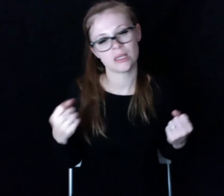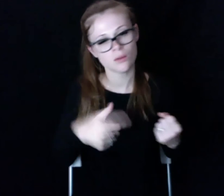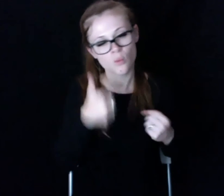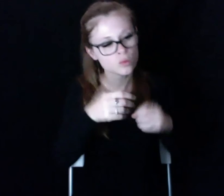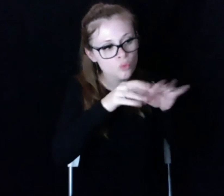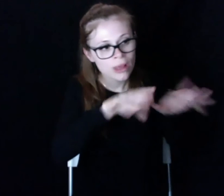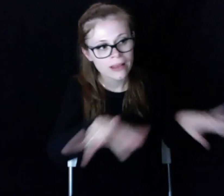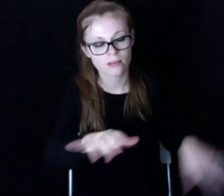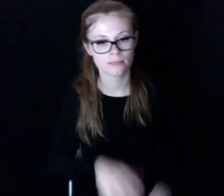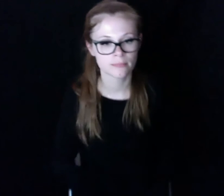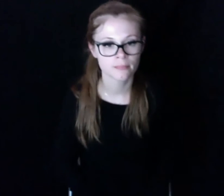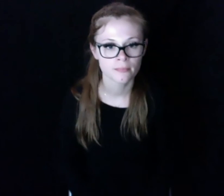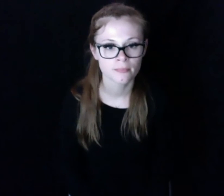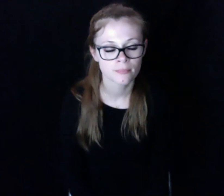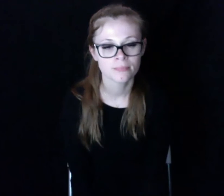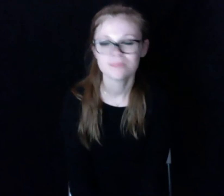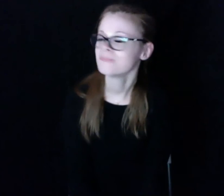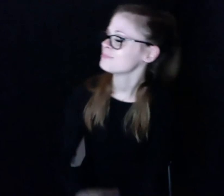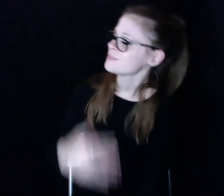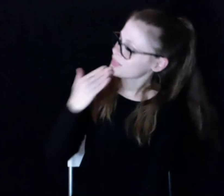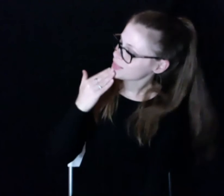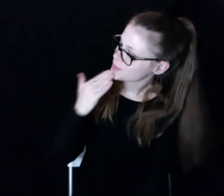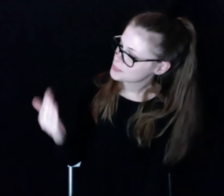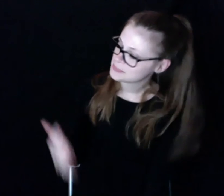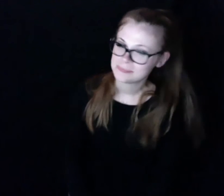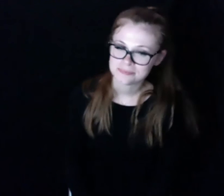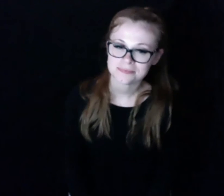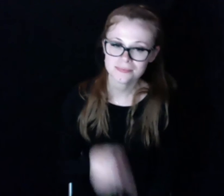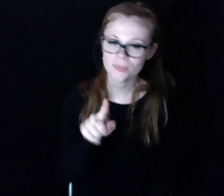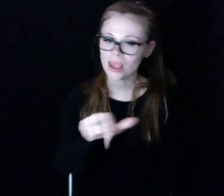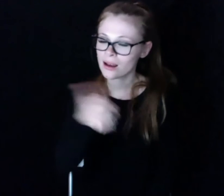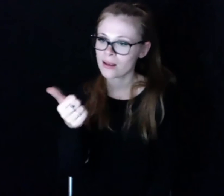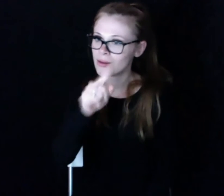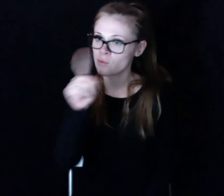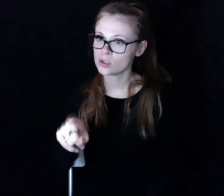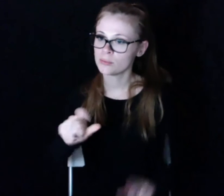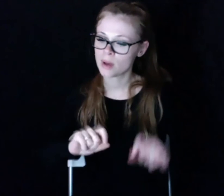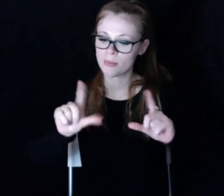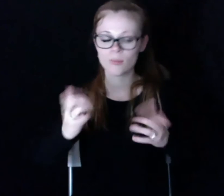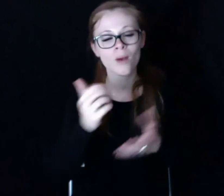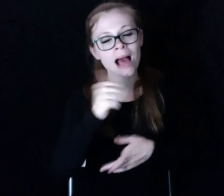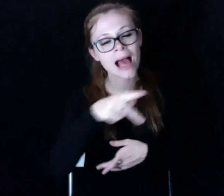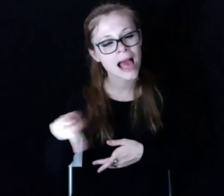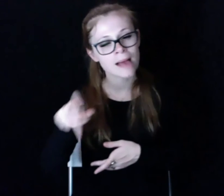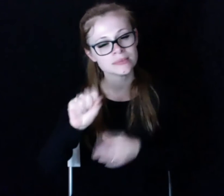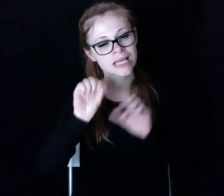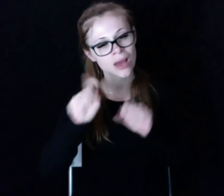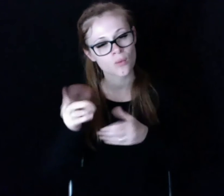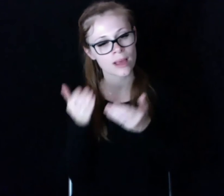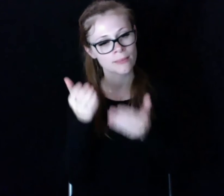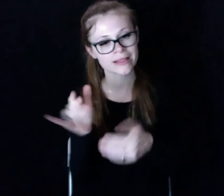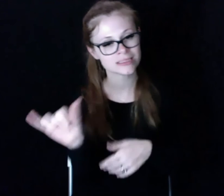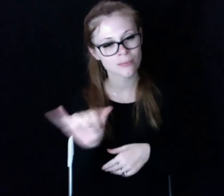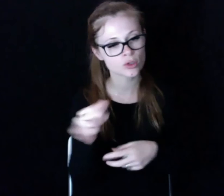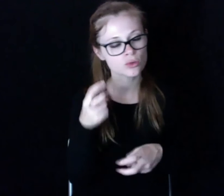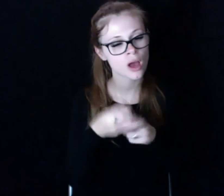virus. Thank you. So another question here, what apps can you recommend that are similar to the hard copy medical